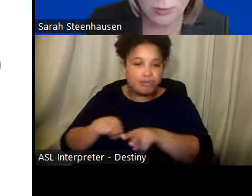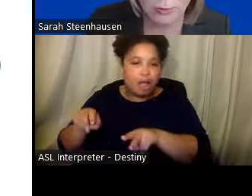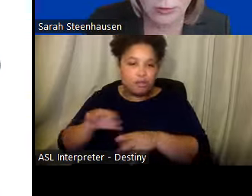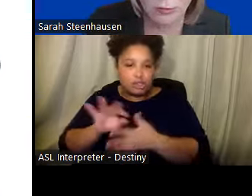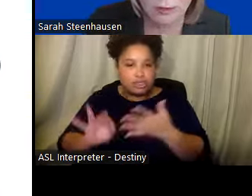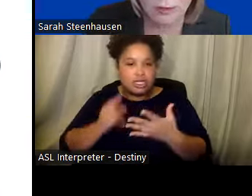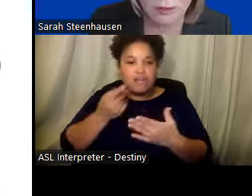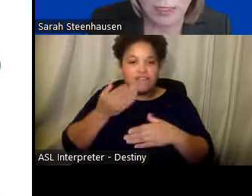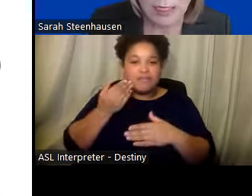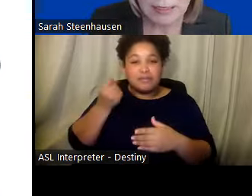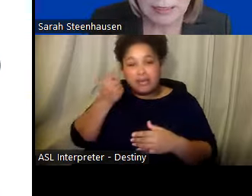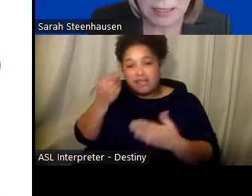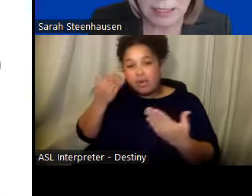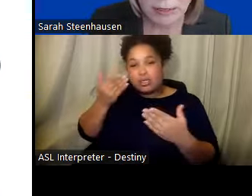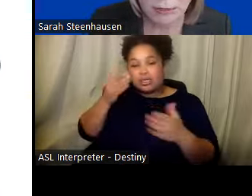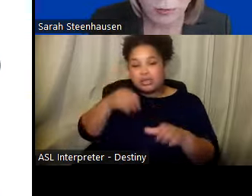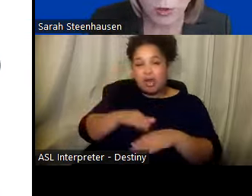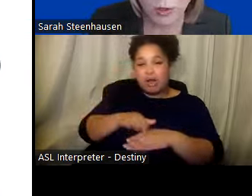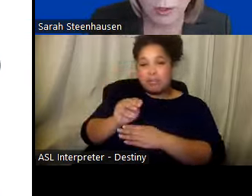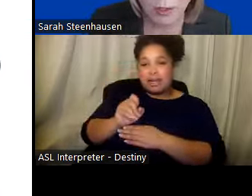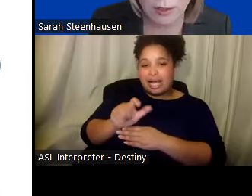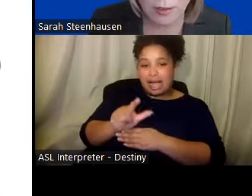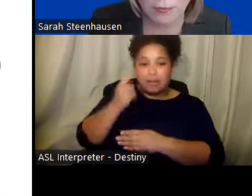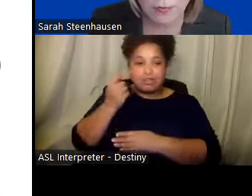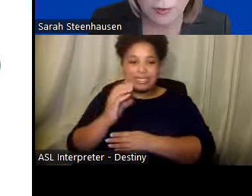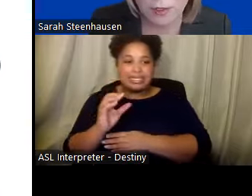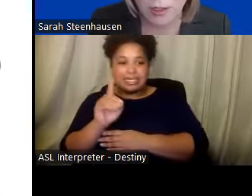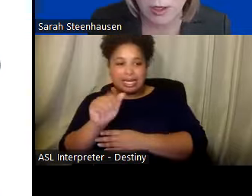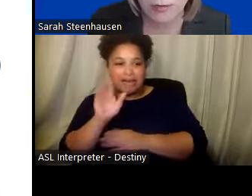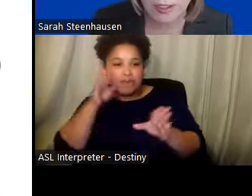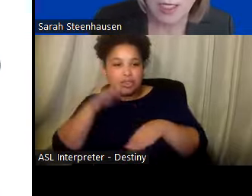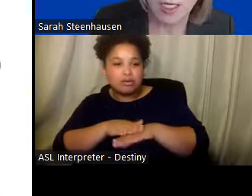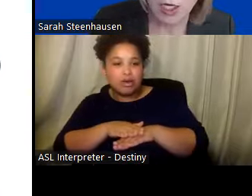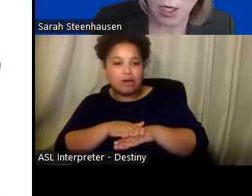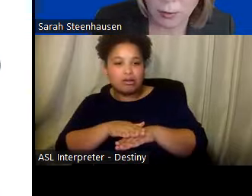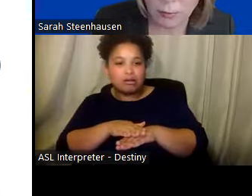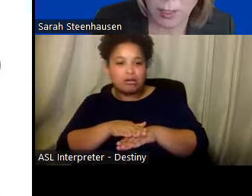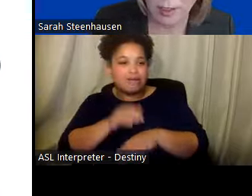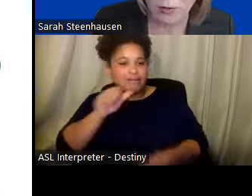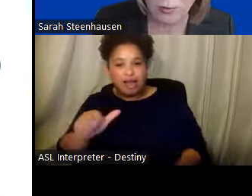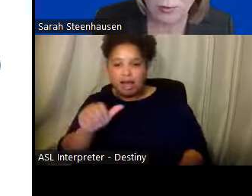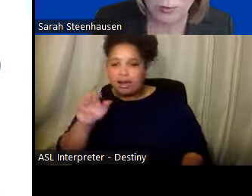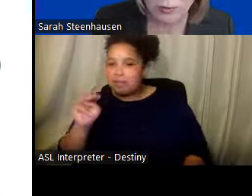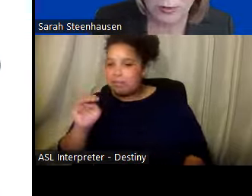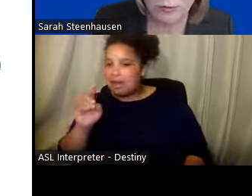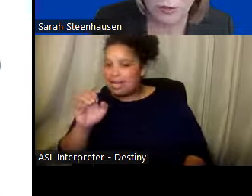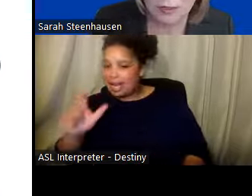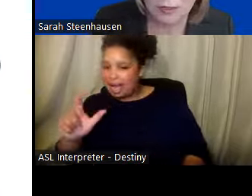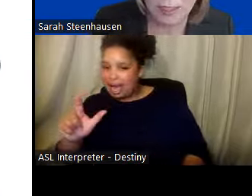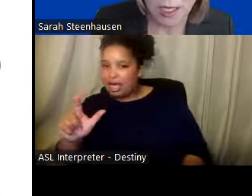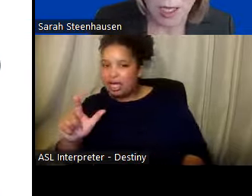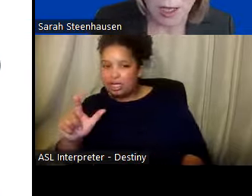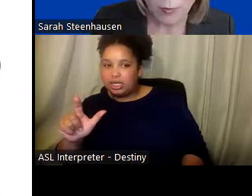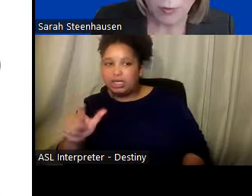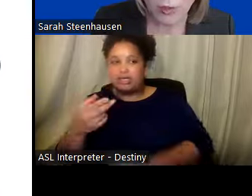home and community-based services, and CDA is working on focusing on the non-Medi-Cal home and community-based